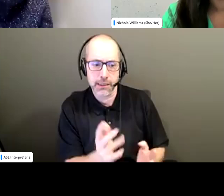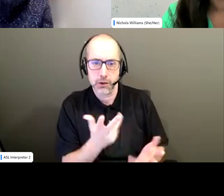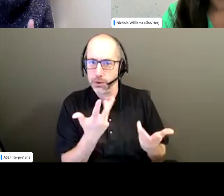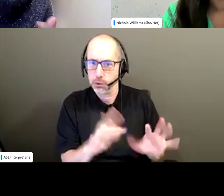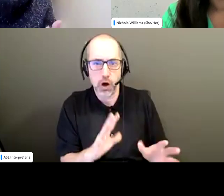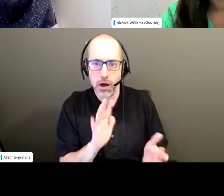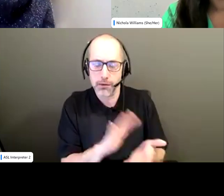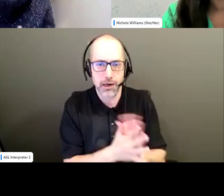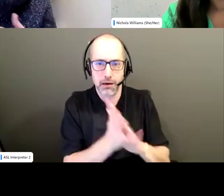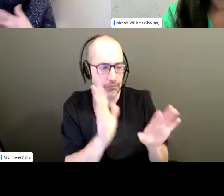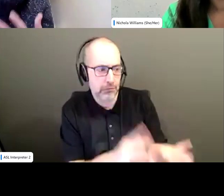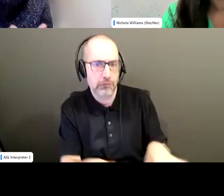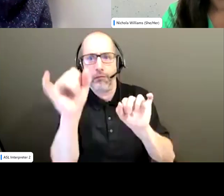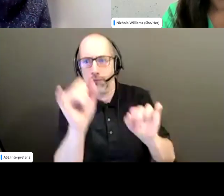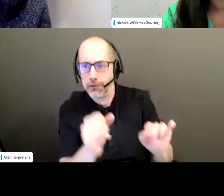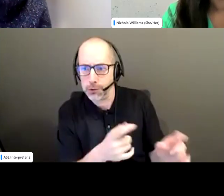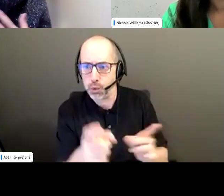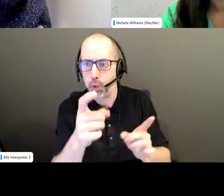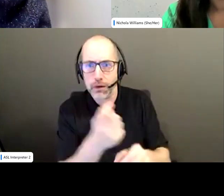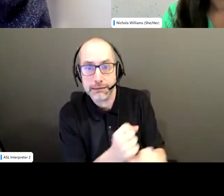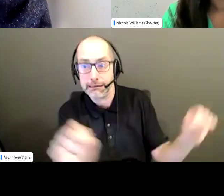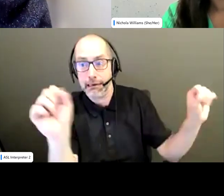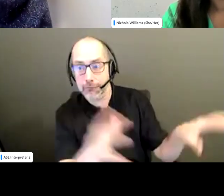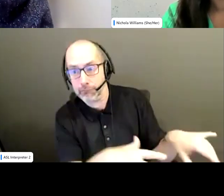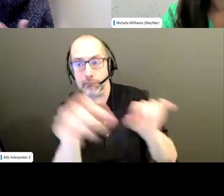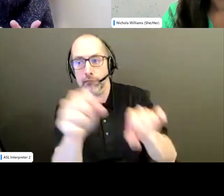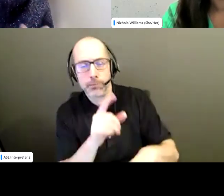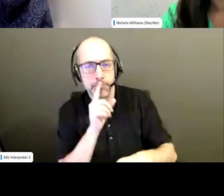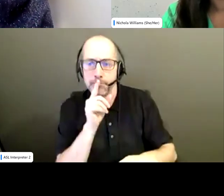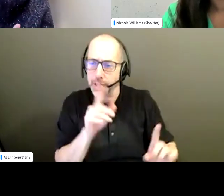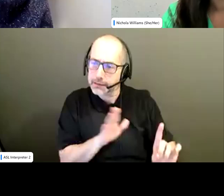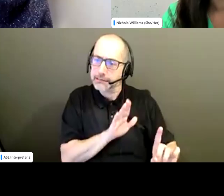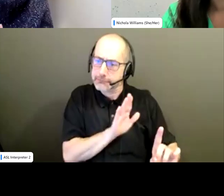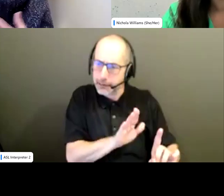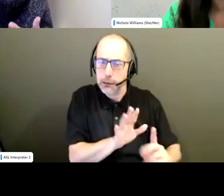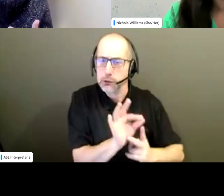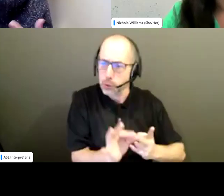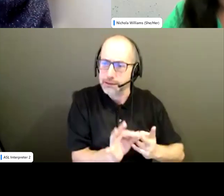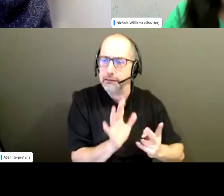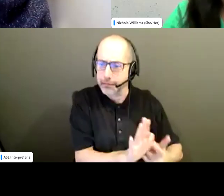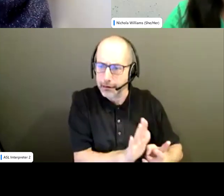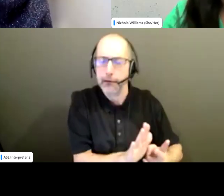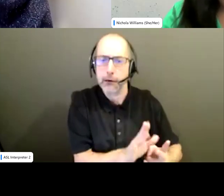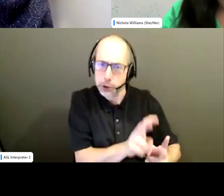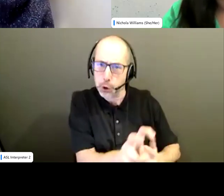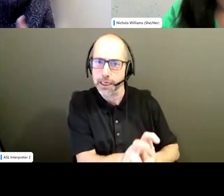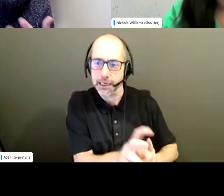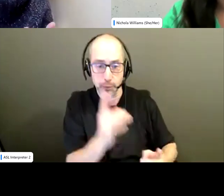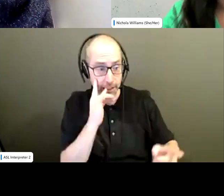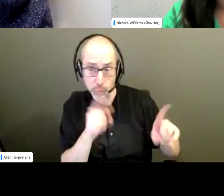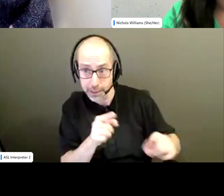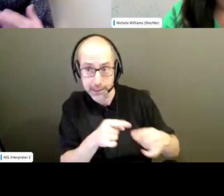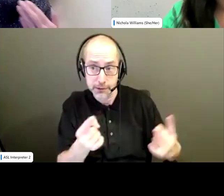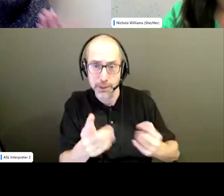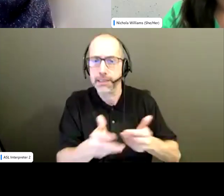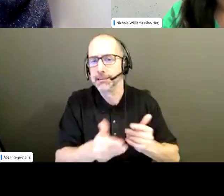control, kind of like Nicola had said, because it is their journey and it's their choice. And whether we agree with it or not, but being there along the way and maybe